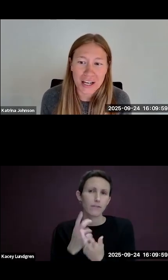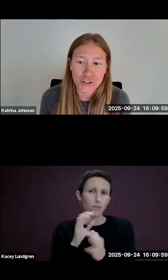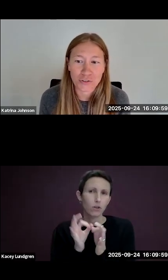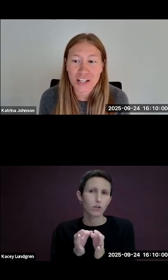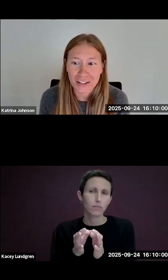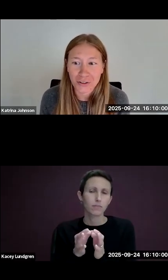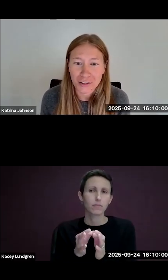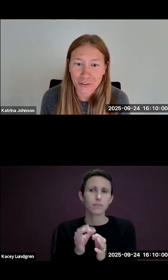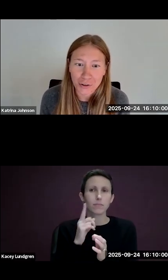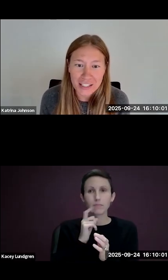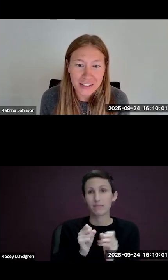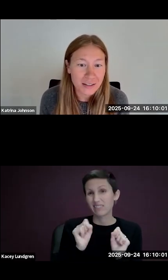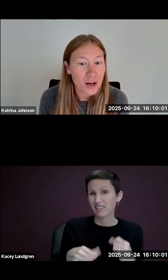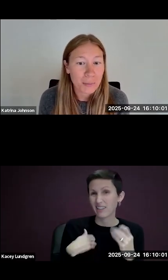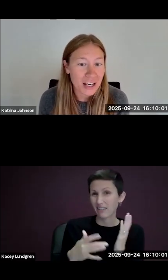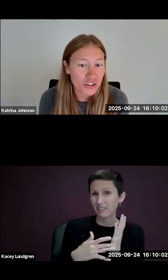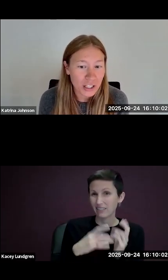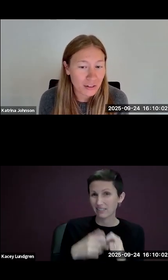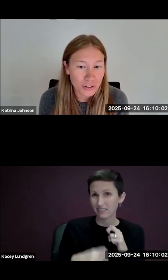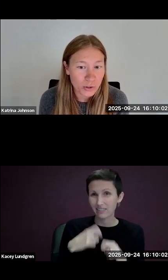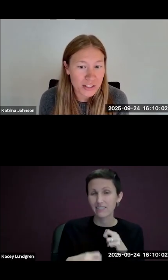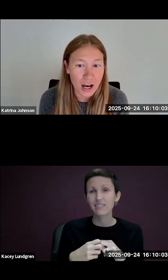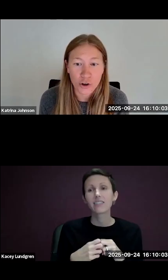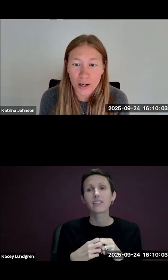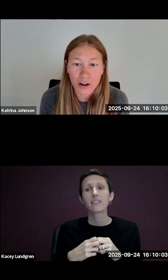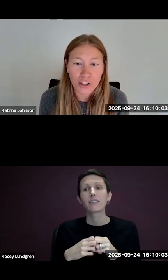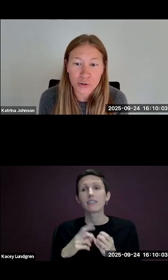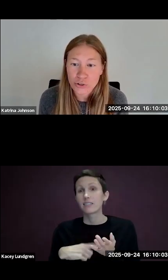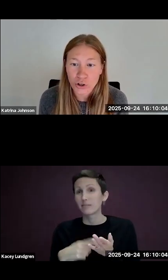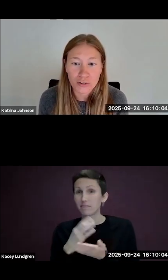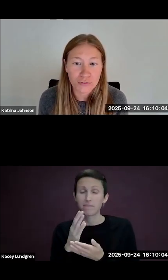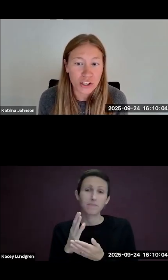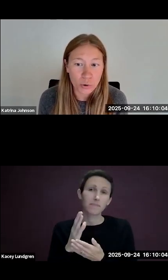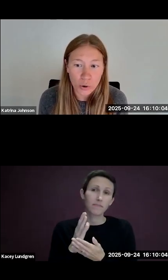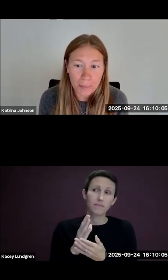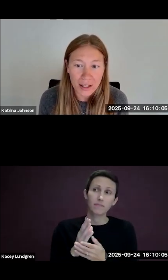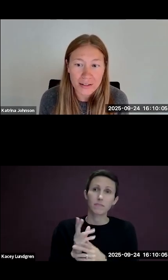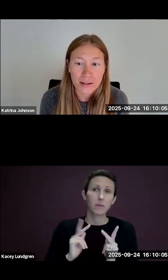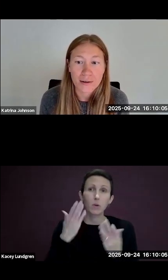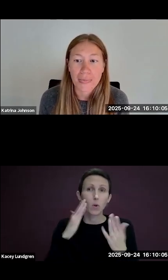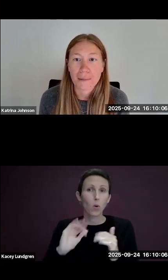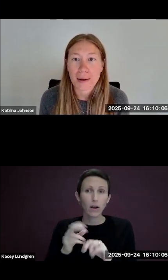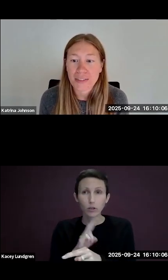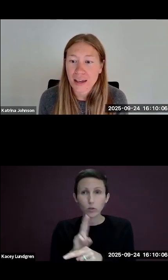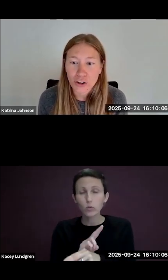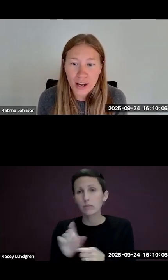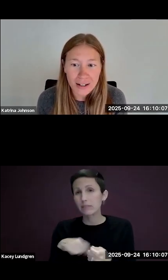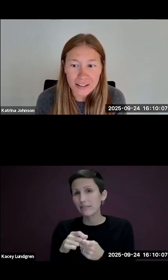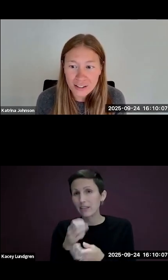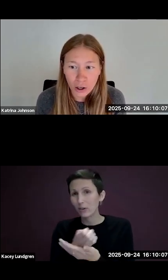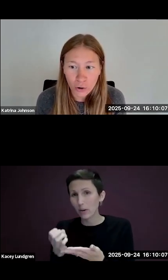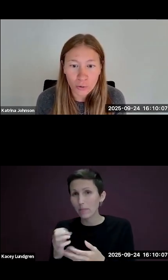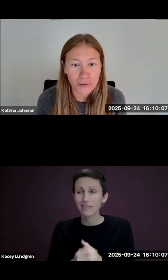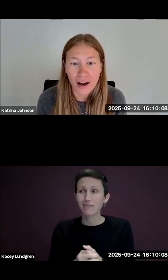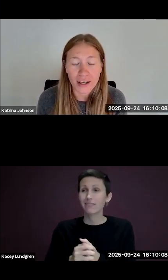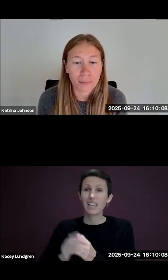due to the potential for technical difficulties, potentially individuals not knowing how to use certain video equipment. Maybe the internet